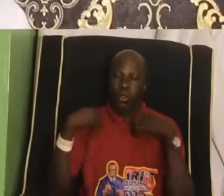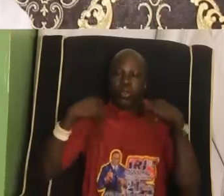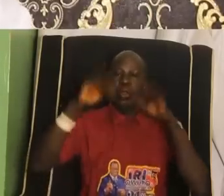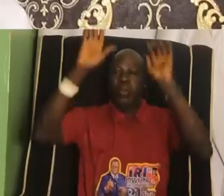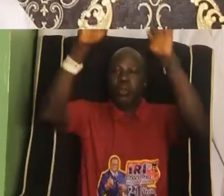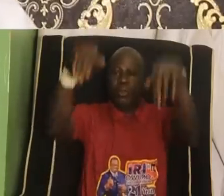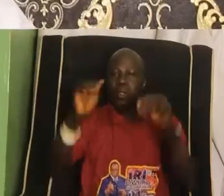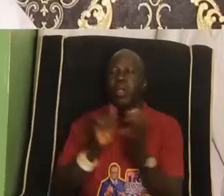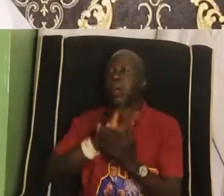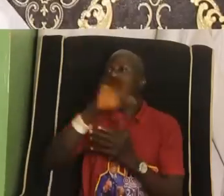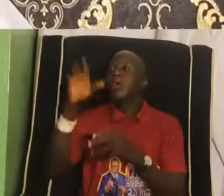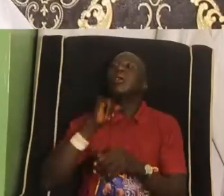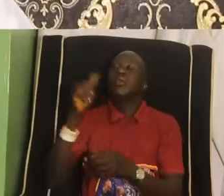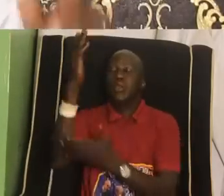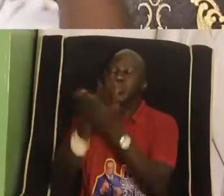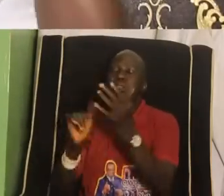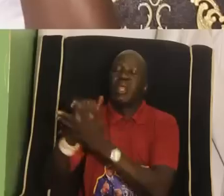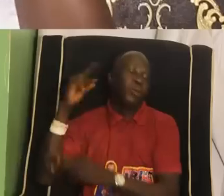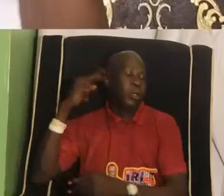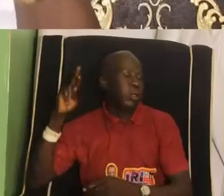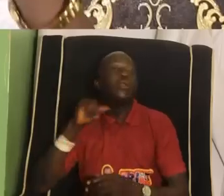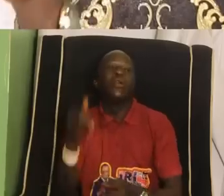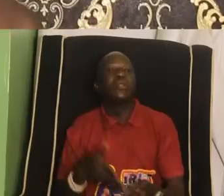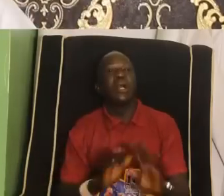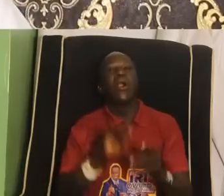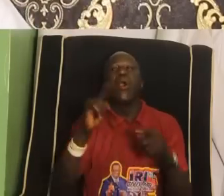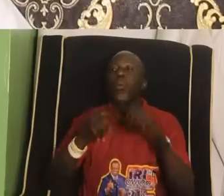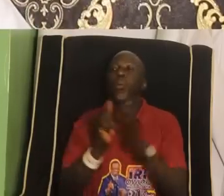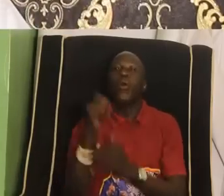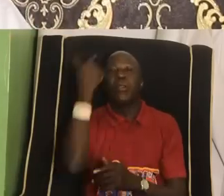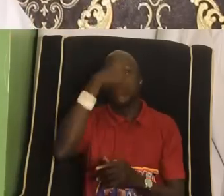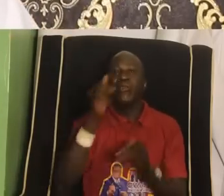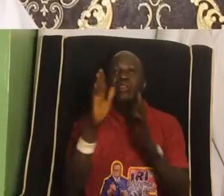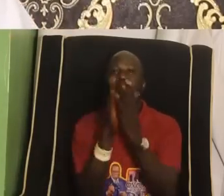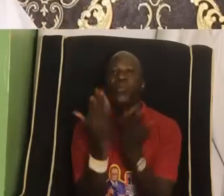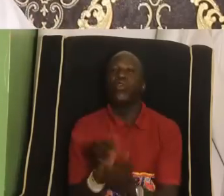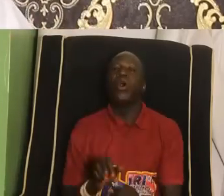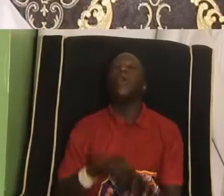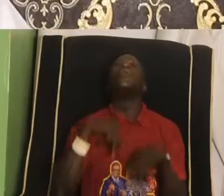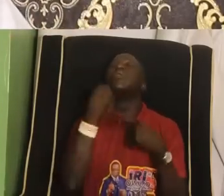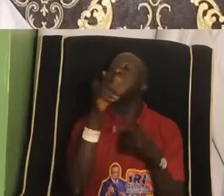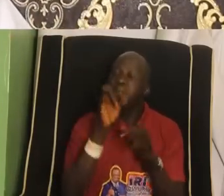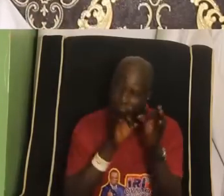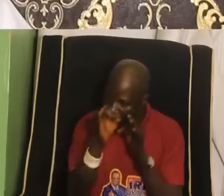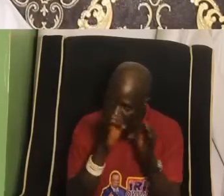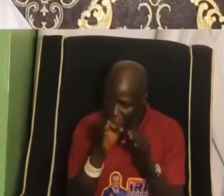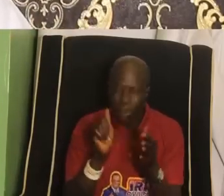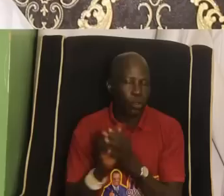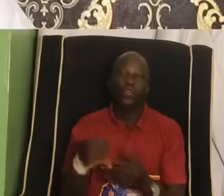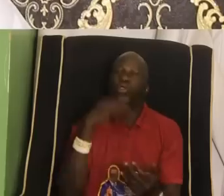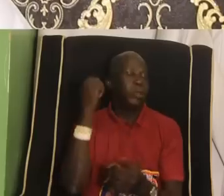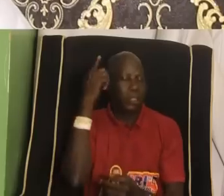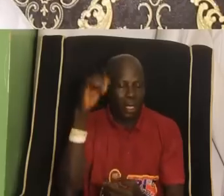discuss everything on here. Radio did not allow all this. Facebook, but on Facebook, we'll meet. I'll explain. You